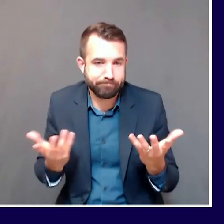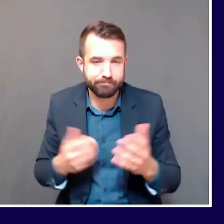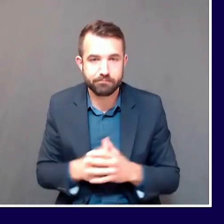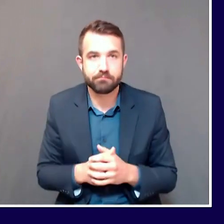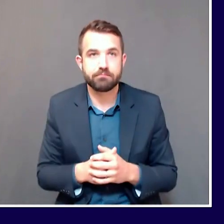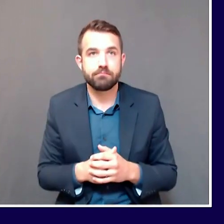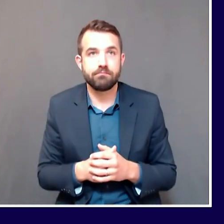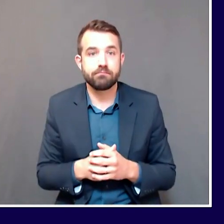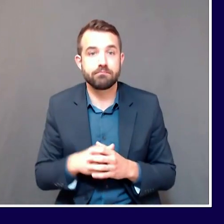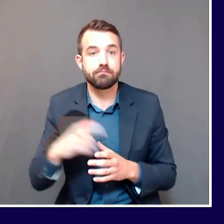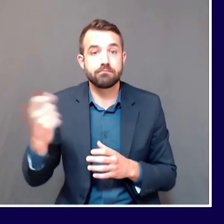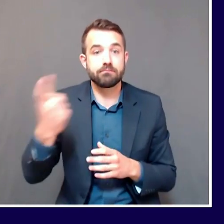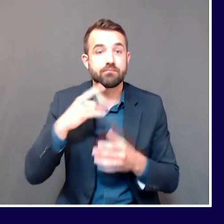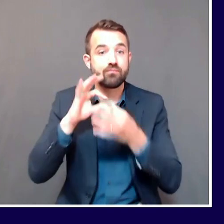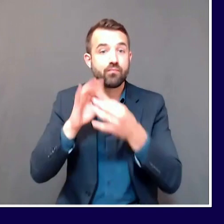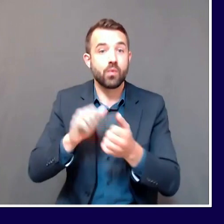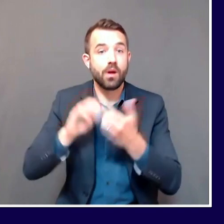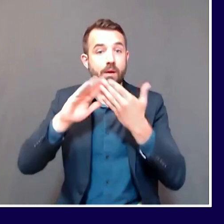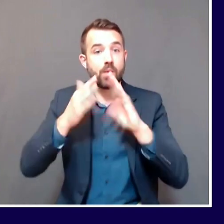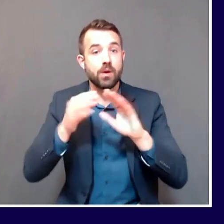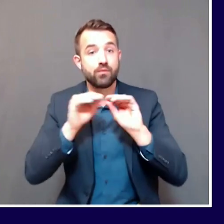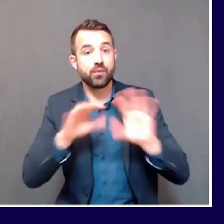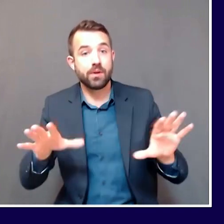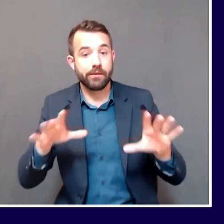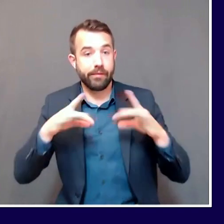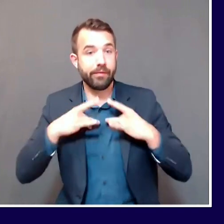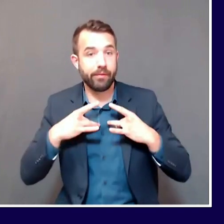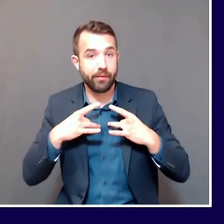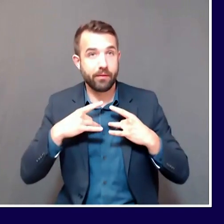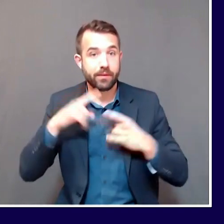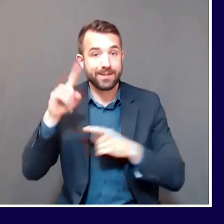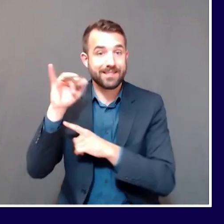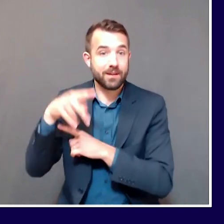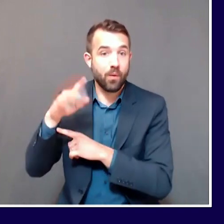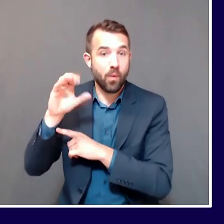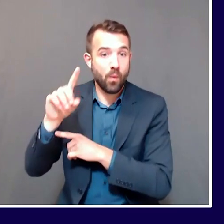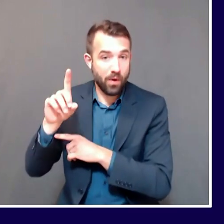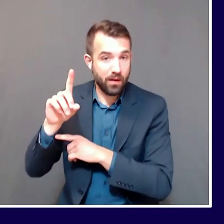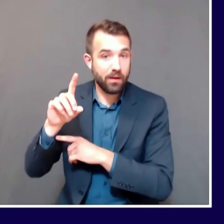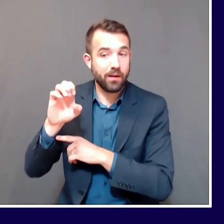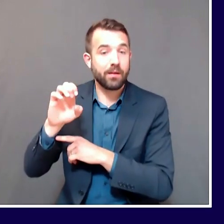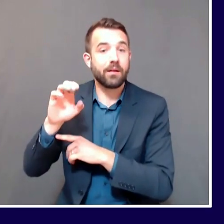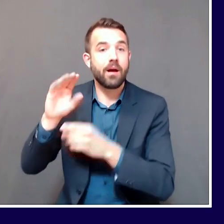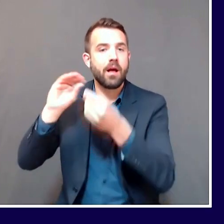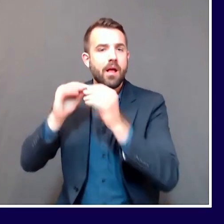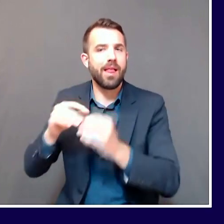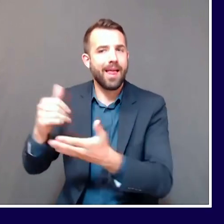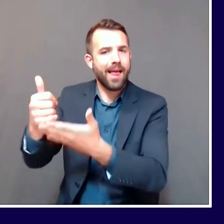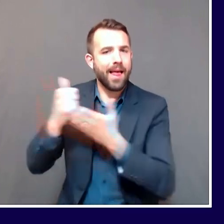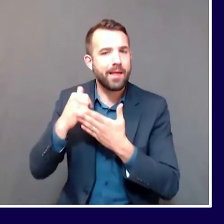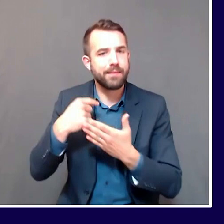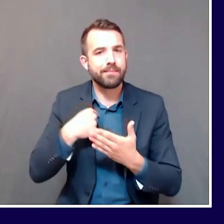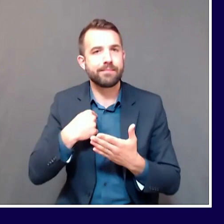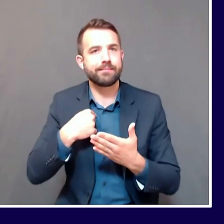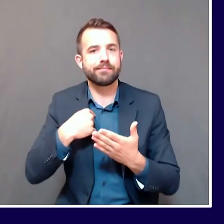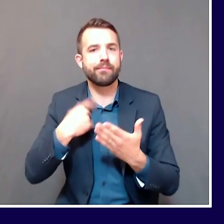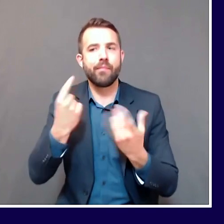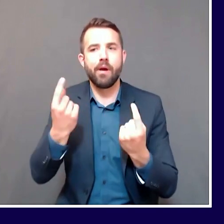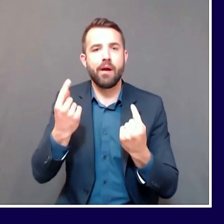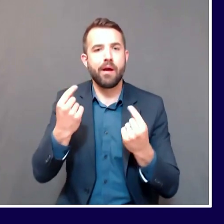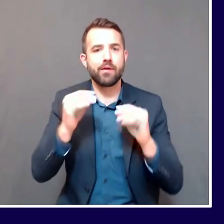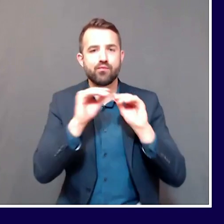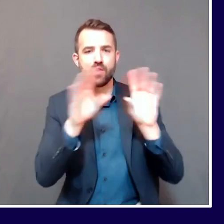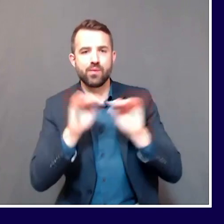community transmission, the zip code data pretty well reflect what we have seen in terms of outbreaks.